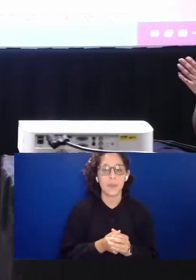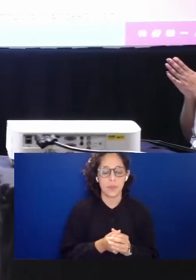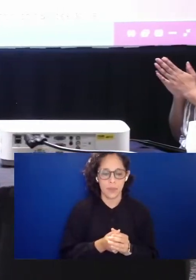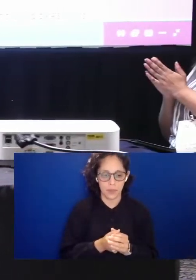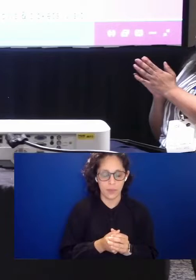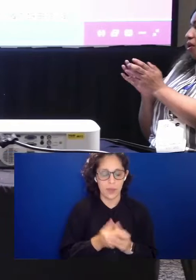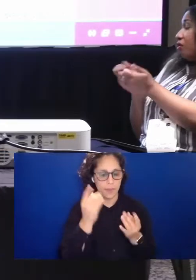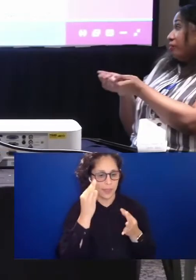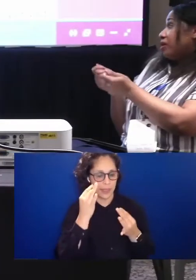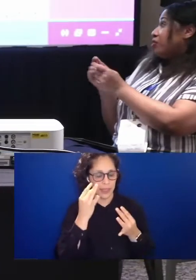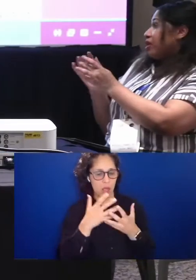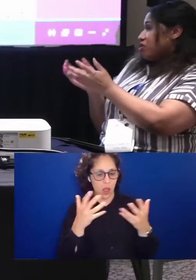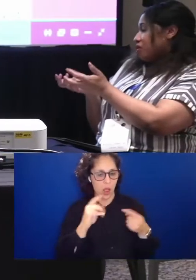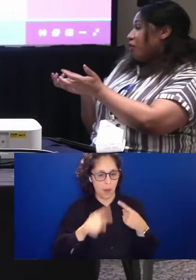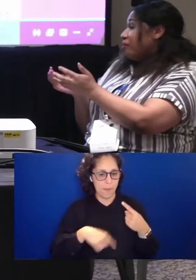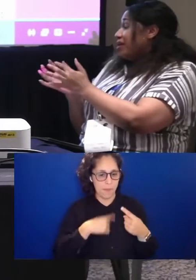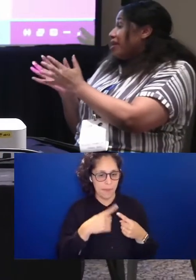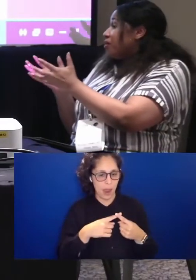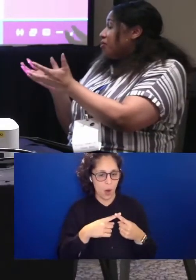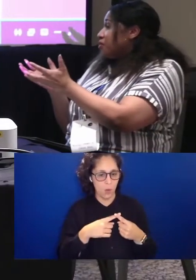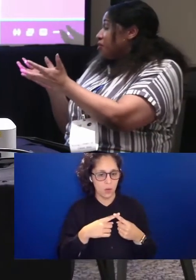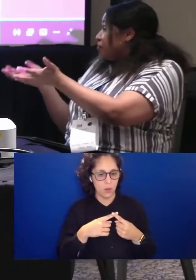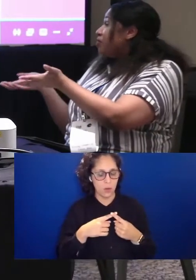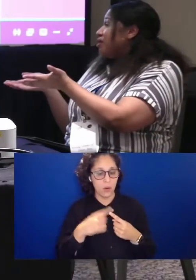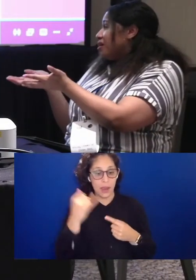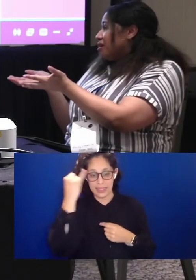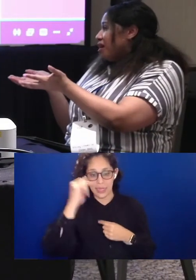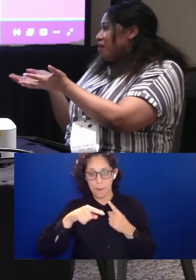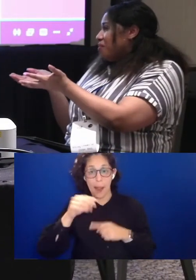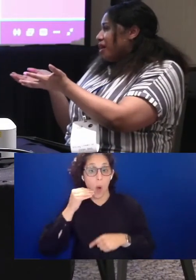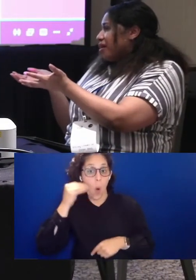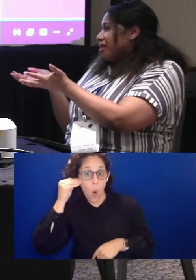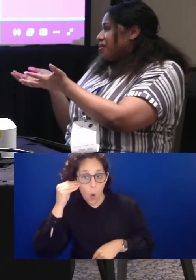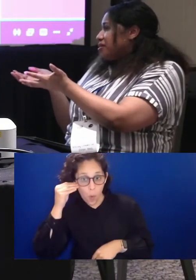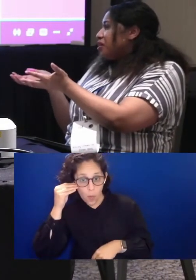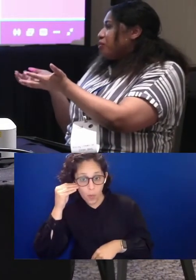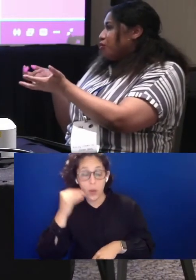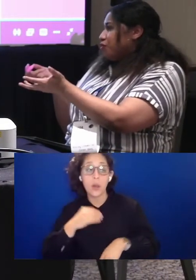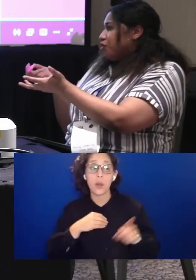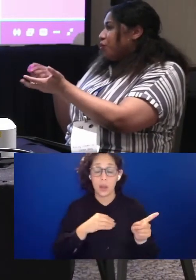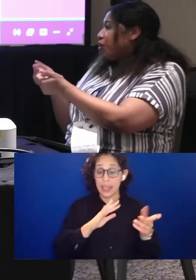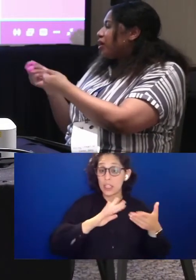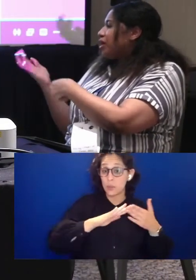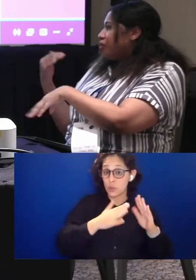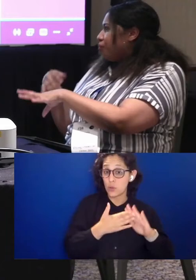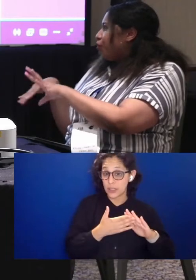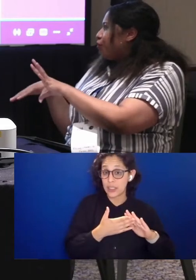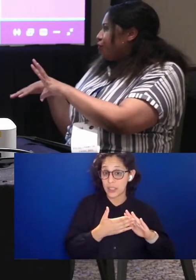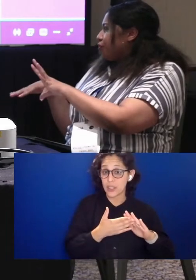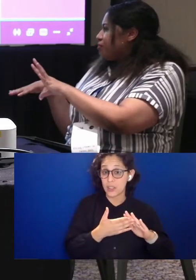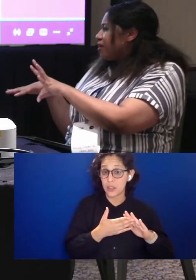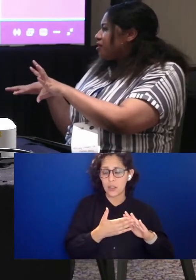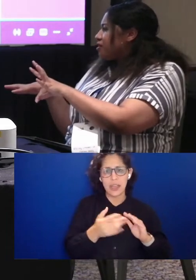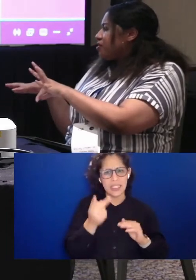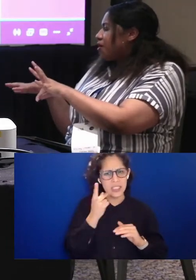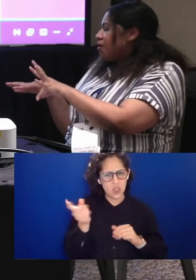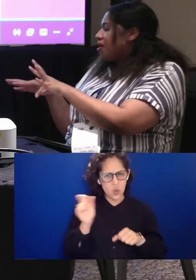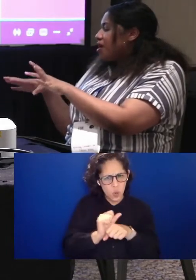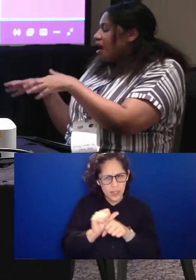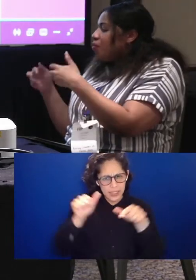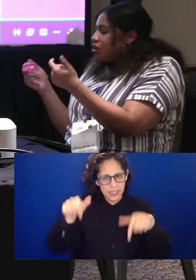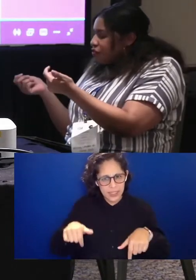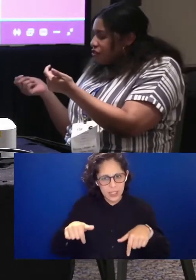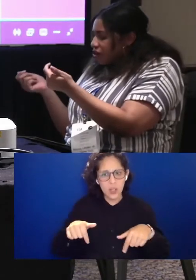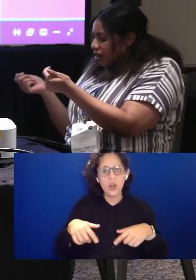importance of home and the creation of home and also community that I see in both of your work and hear in both of your responses. And